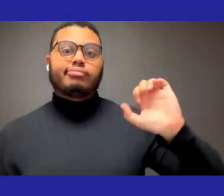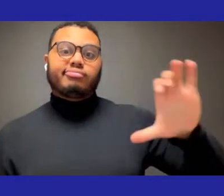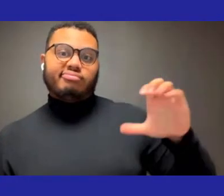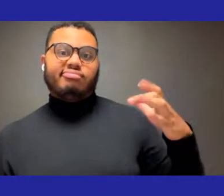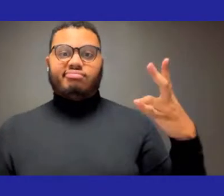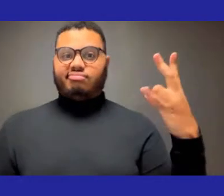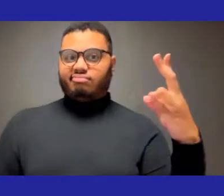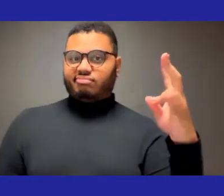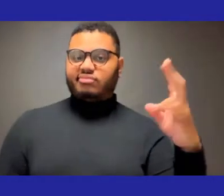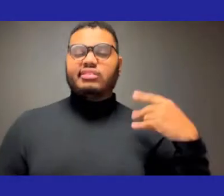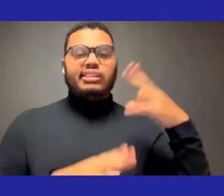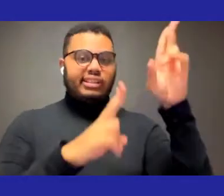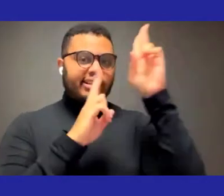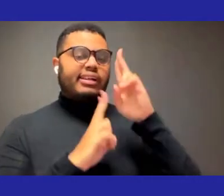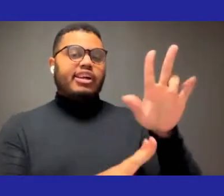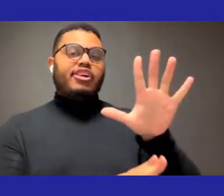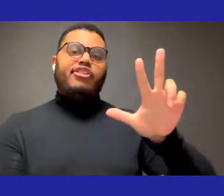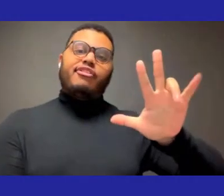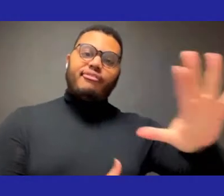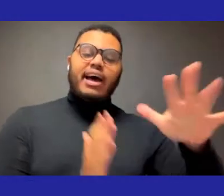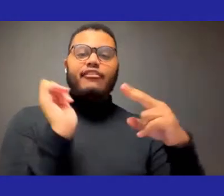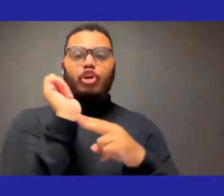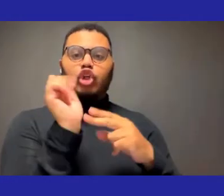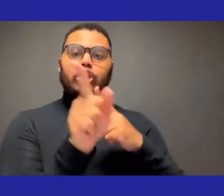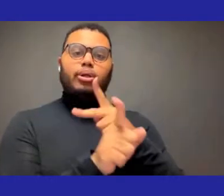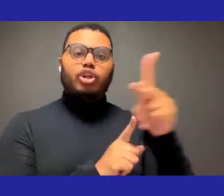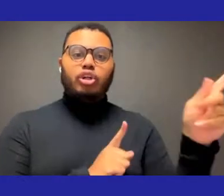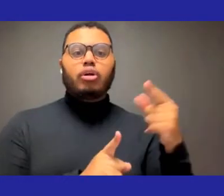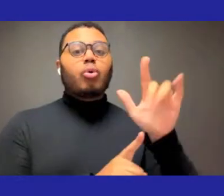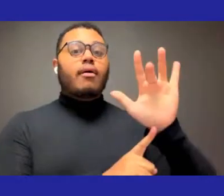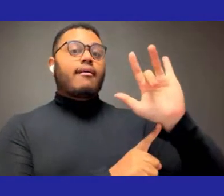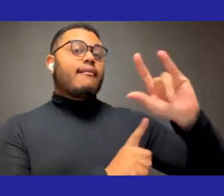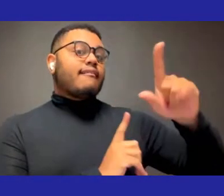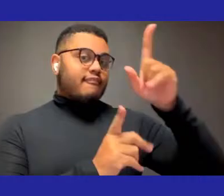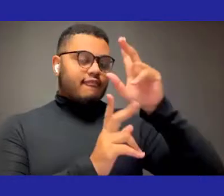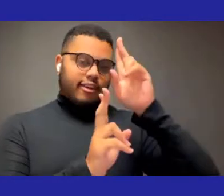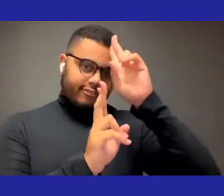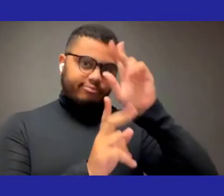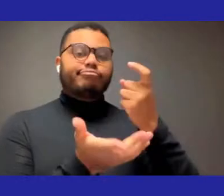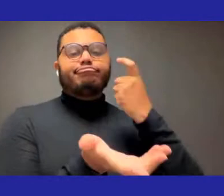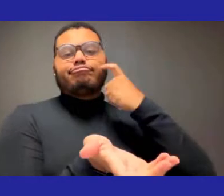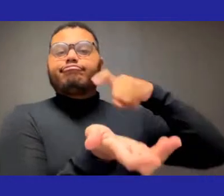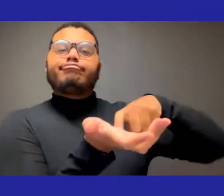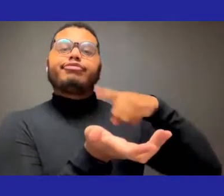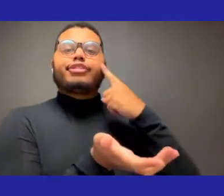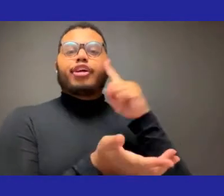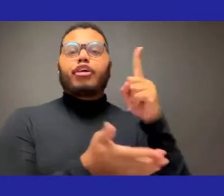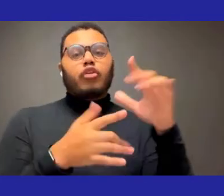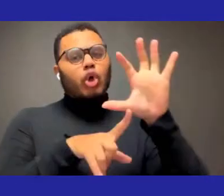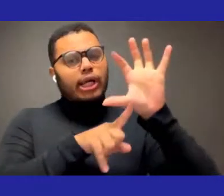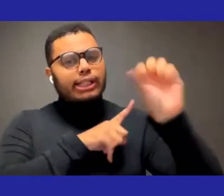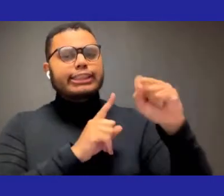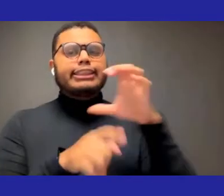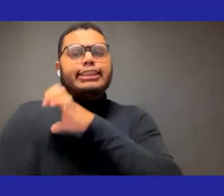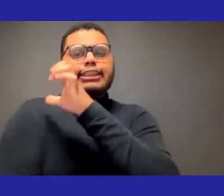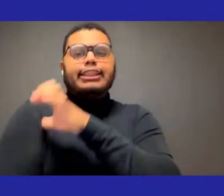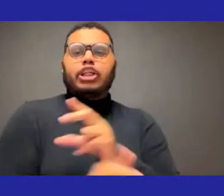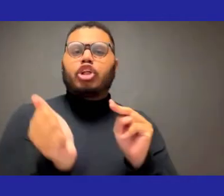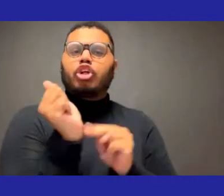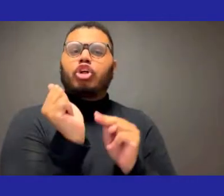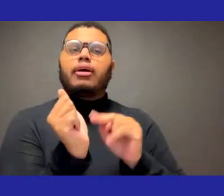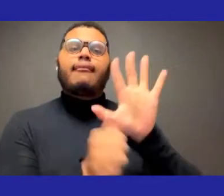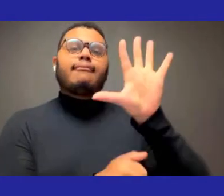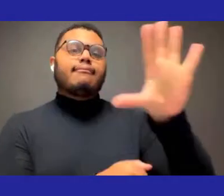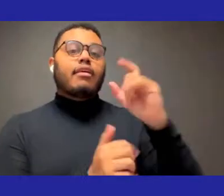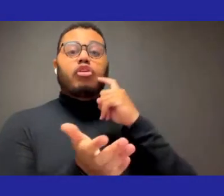nurse professionals. 25 nurses were recognized for excellence in clinical nursing. 5 nurses were recognized system-wide for their efforts